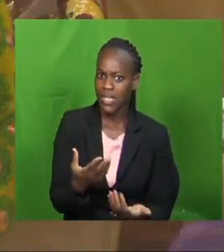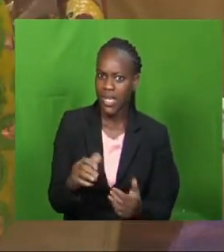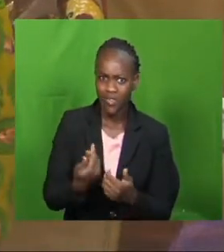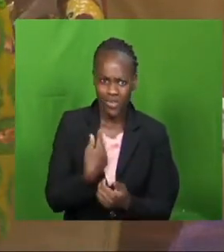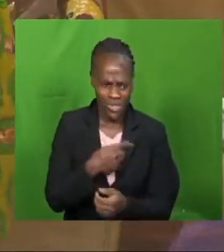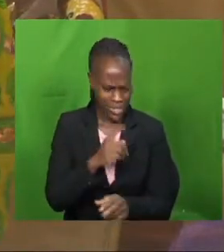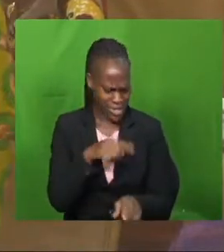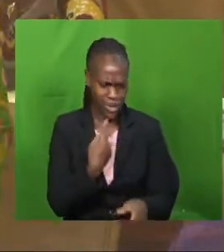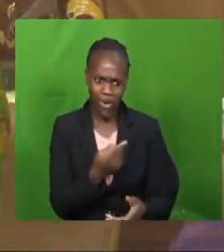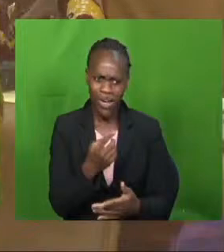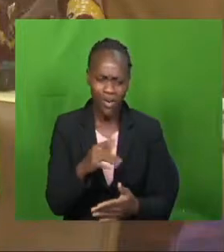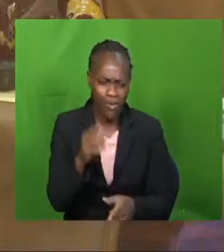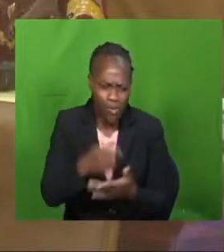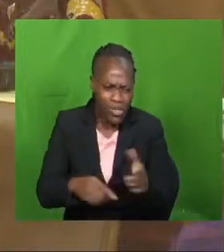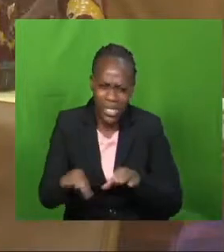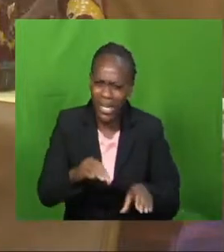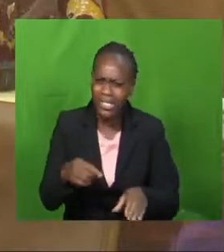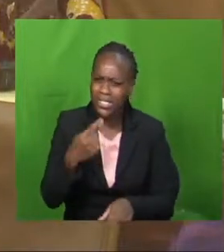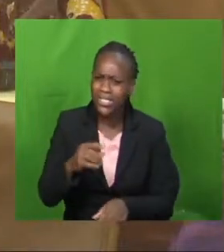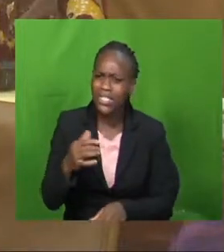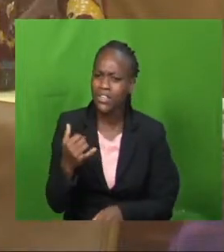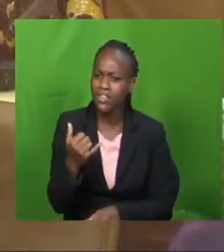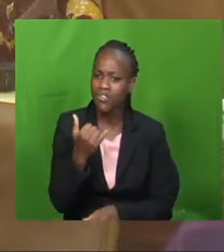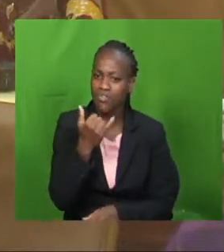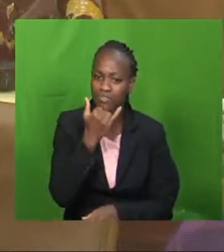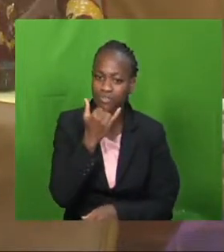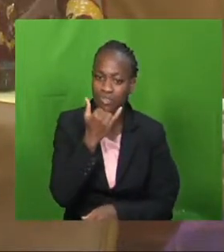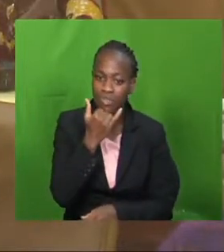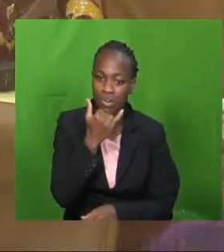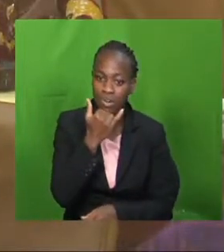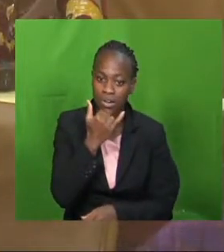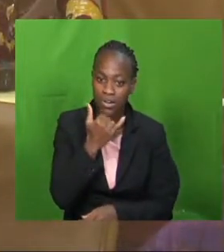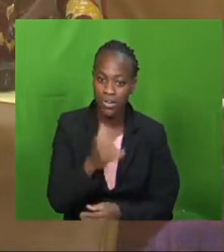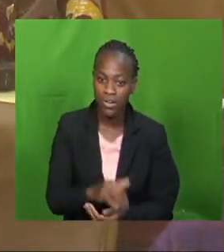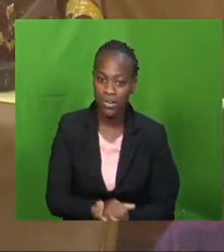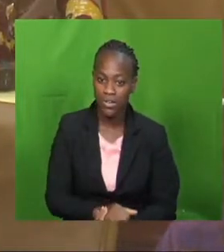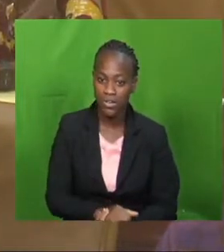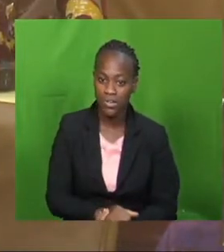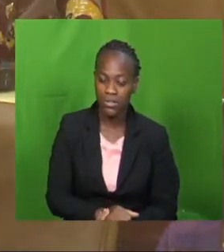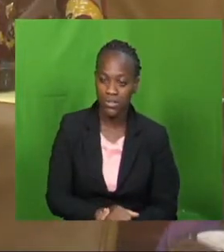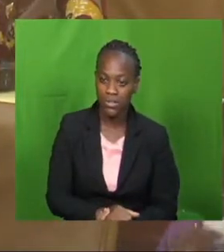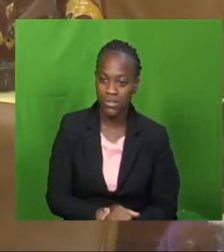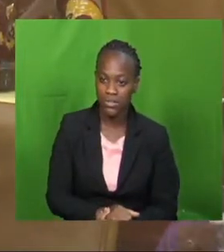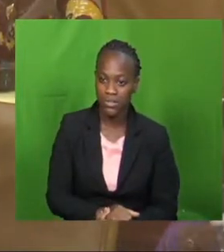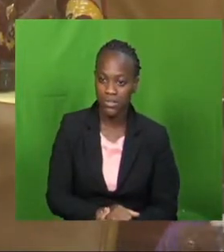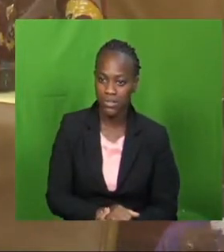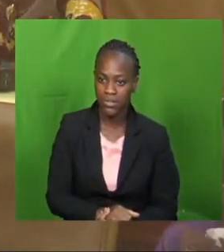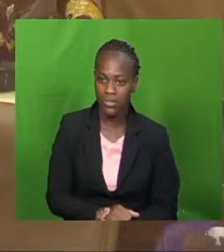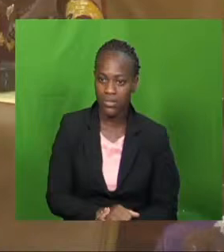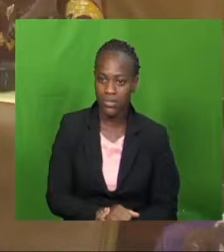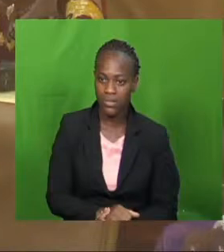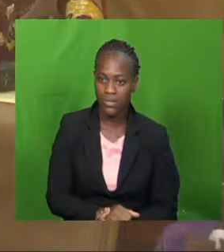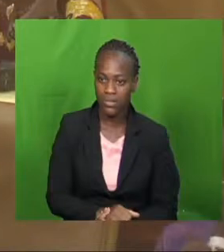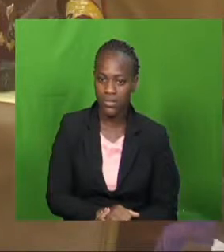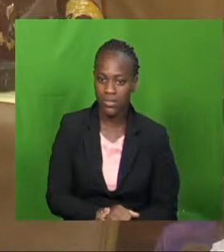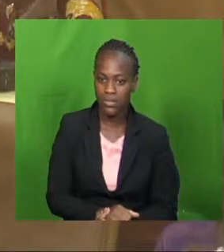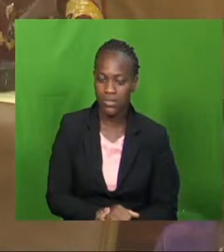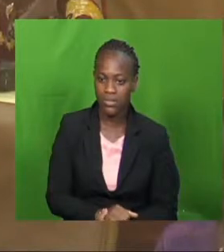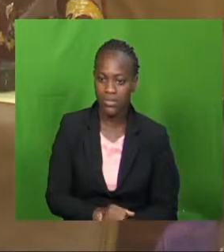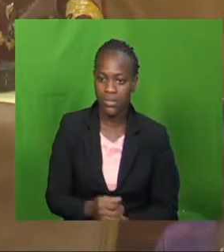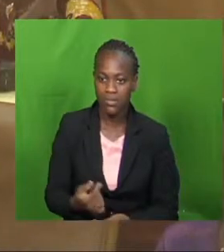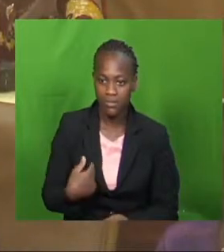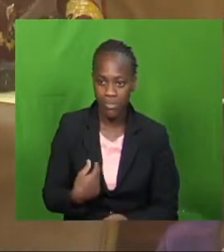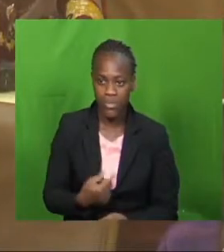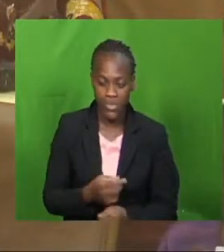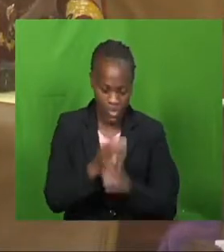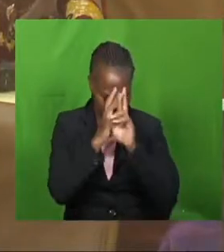report. Honorable Chairman, because of the respect I also have for him, I think we came the same. Because of the respect I also